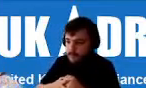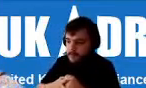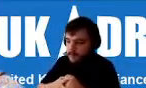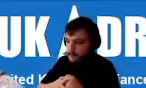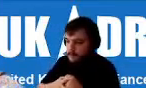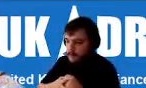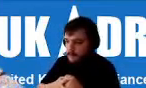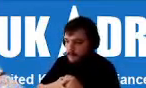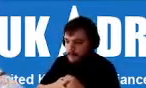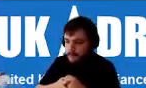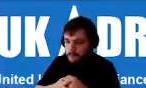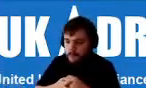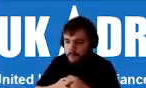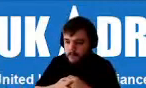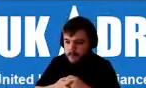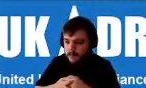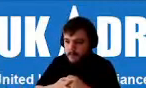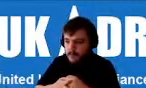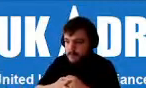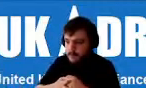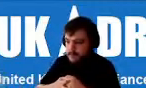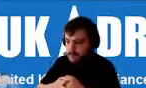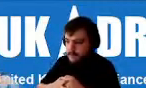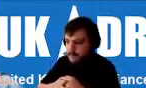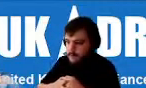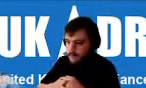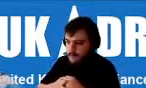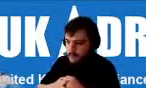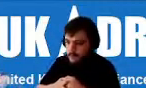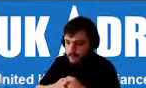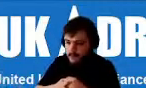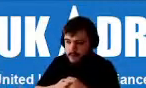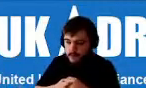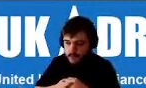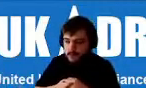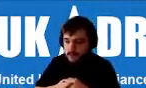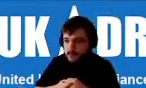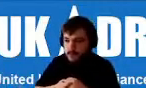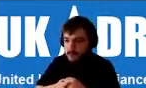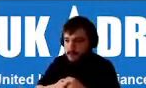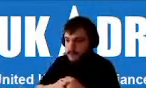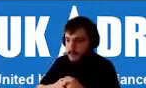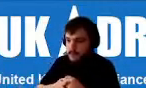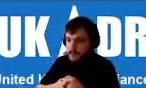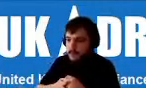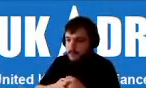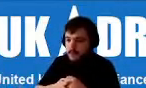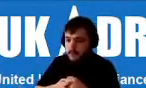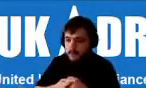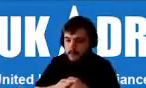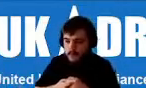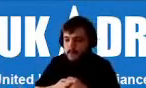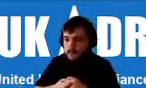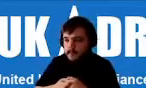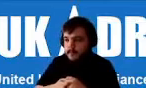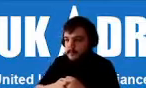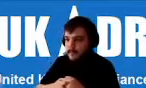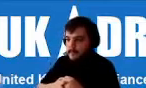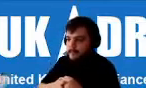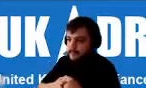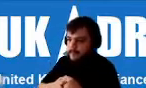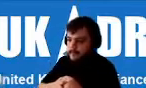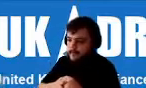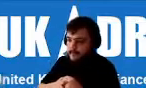point was that perhaps an existential event wouldn't totally wipe out the human race, but it would set it back enormously if it